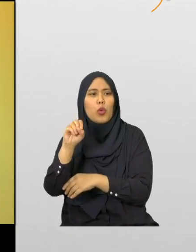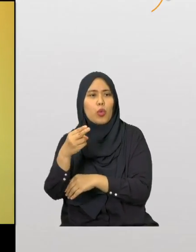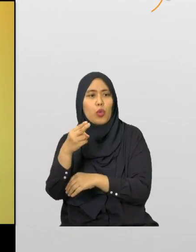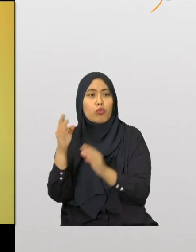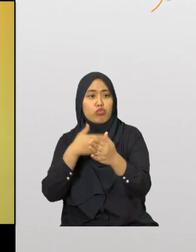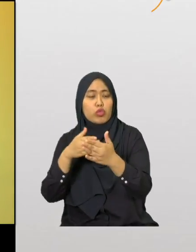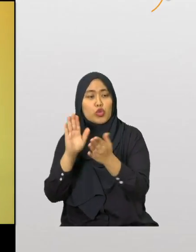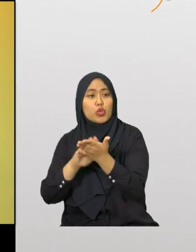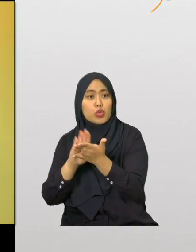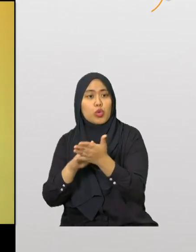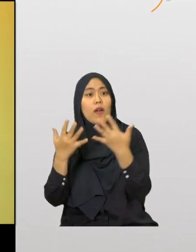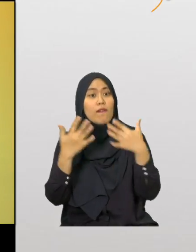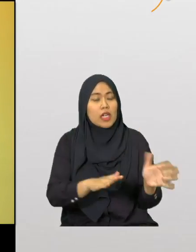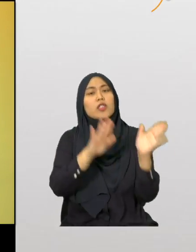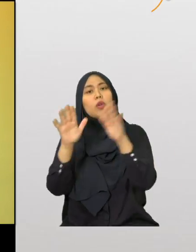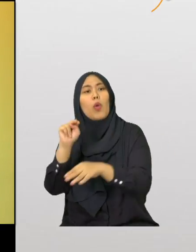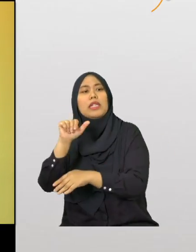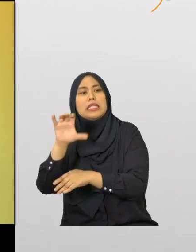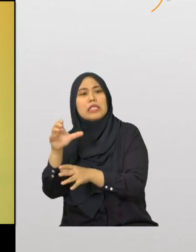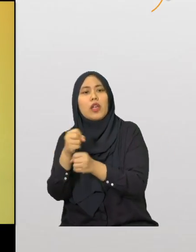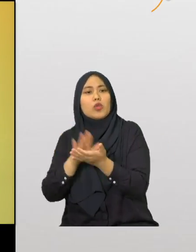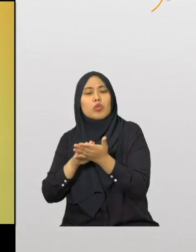Council scholarship to do his master's in Germany.